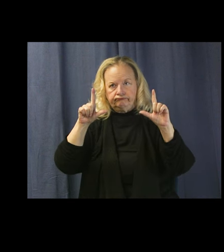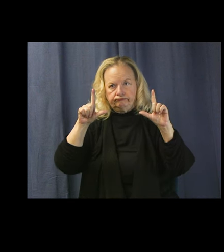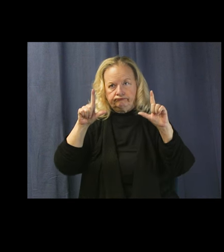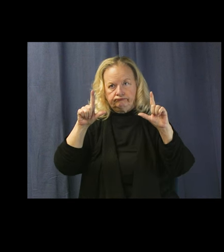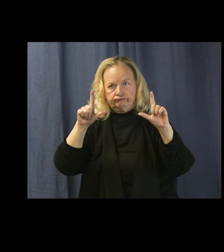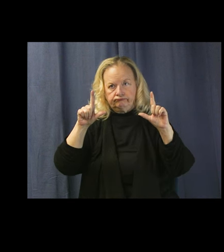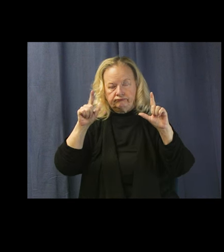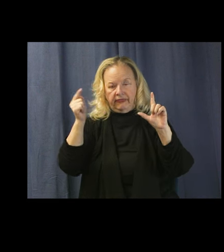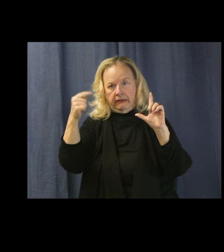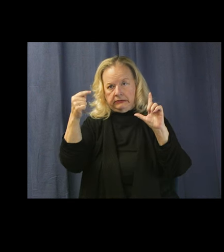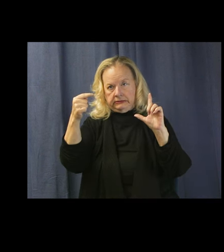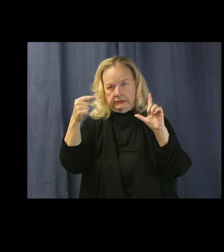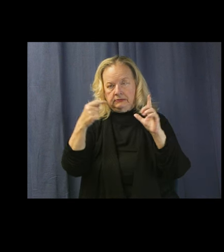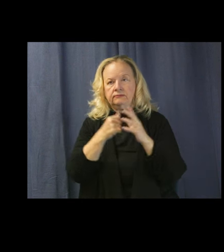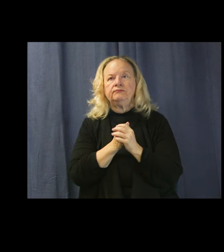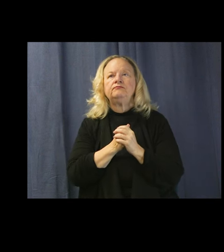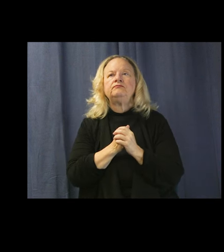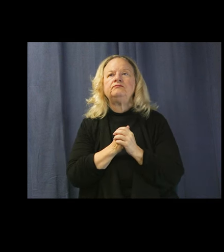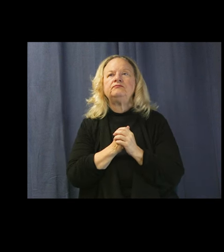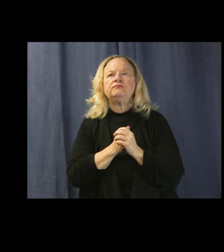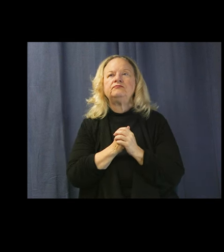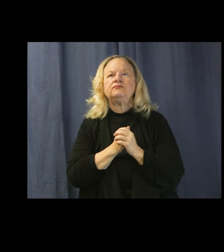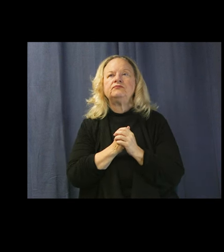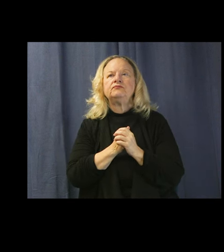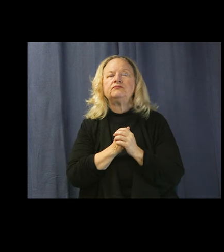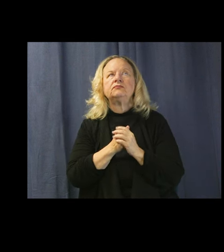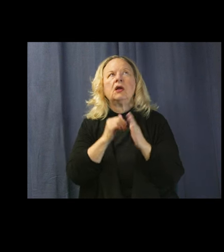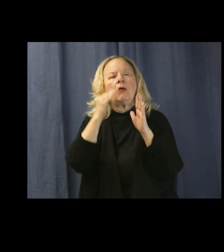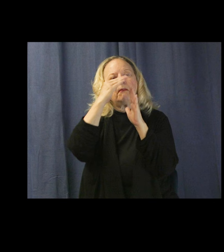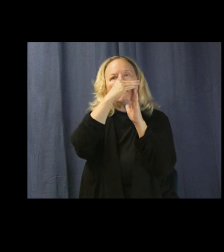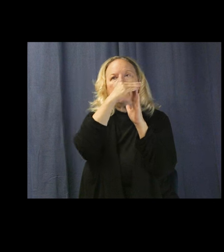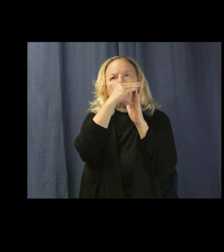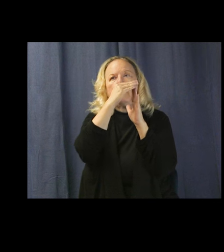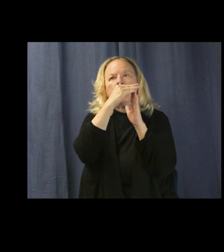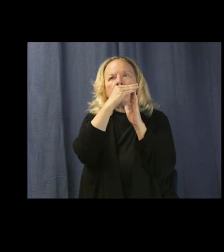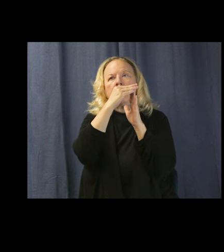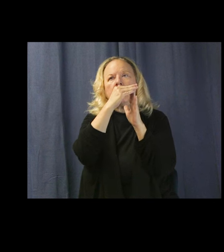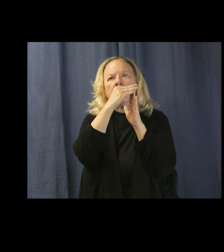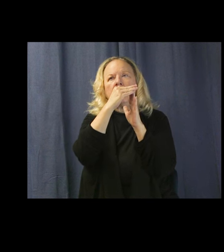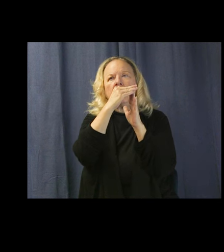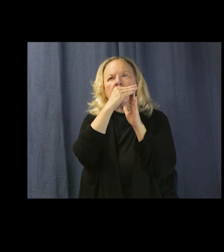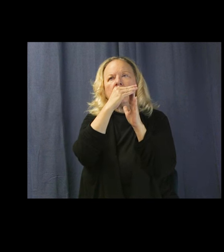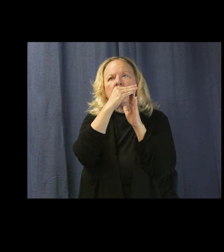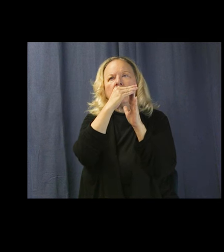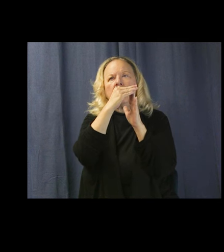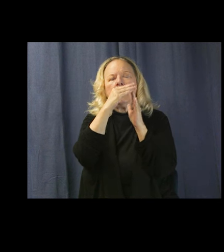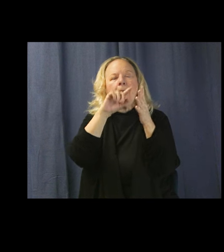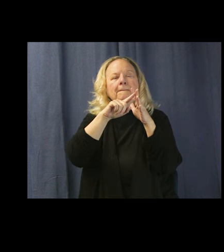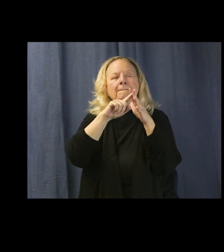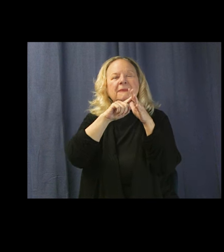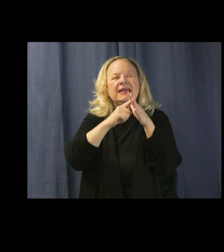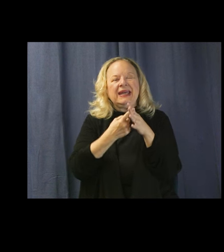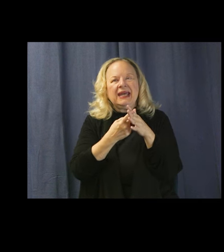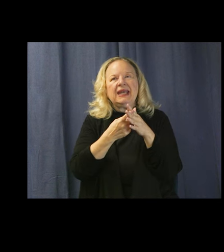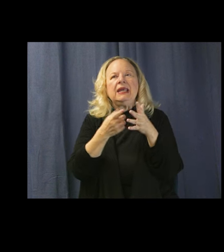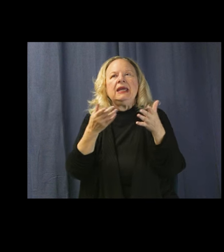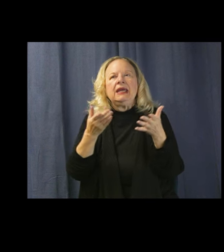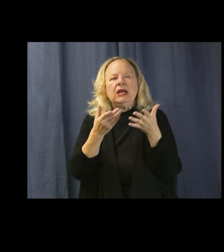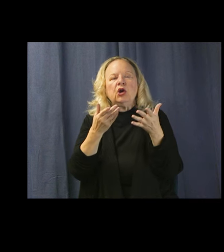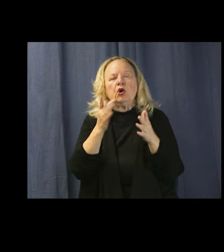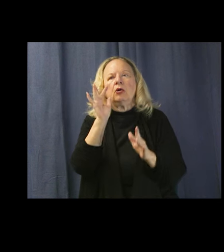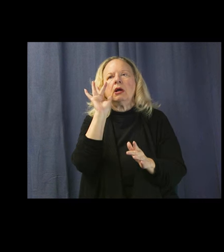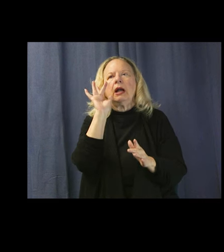So now you can have the option to begin. So you see when it says begin here, this is where you click. You click